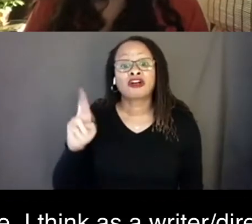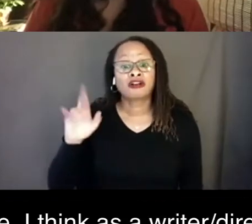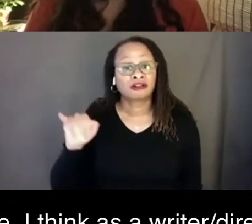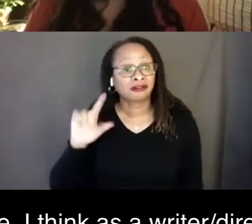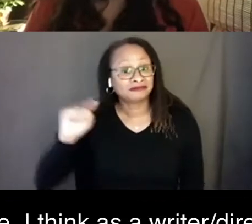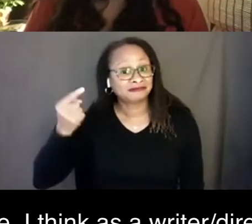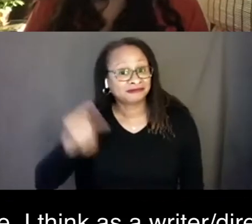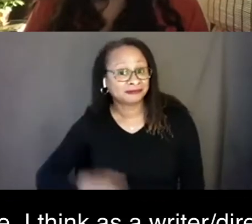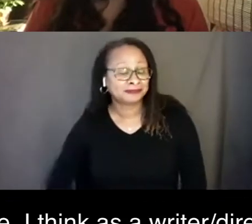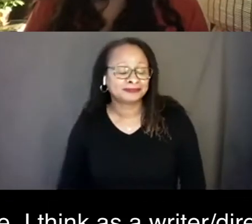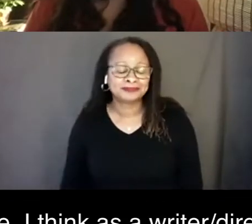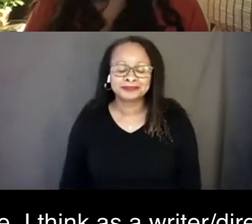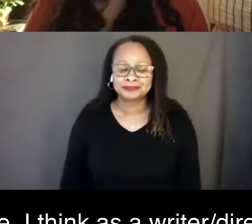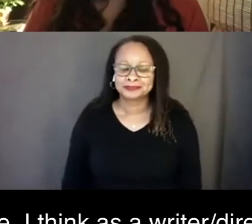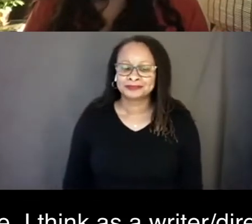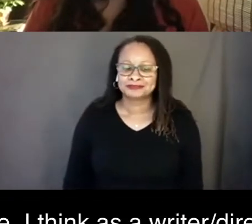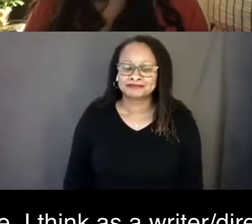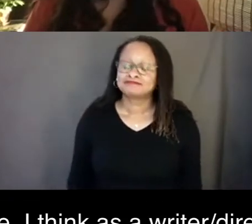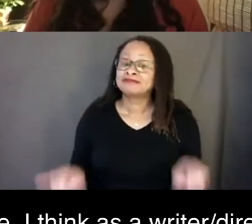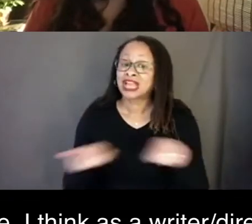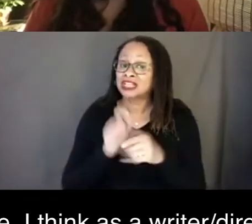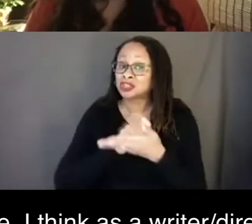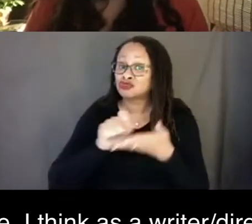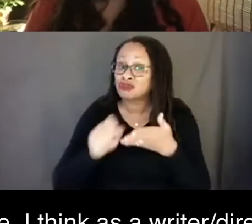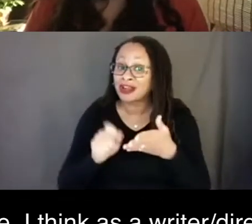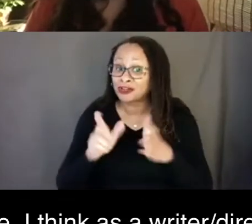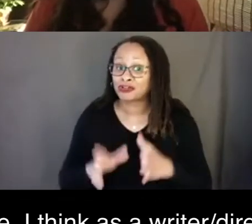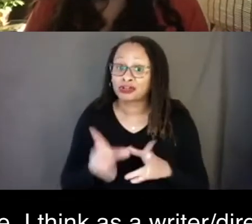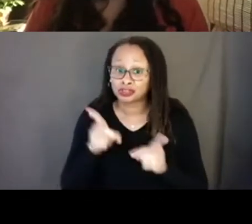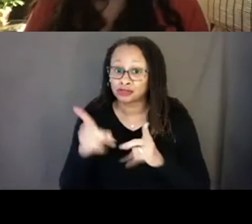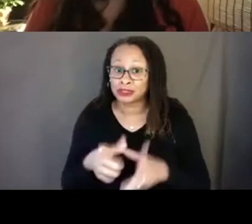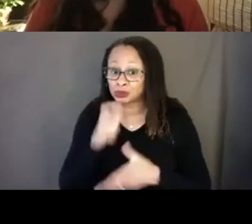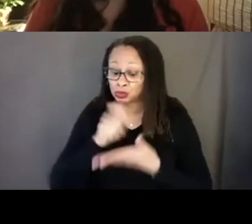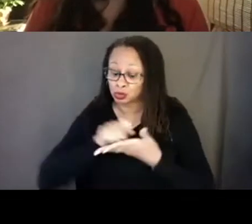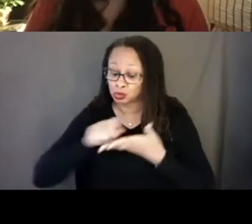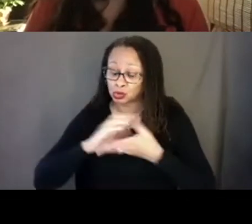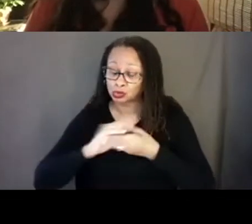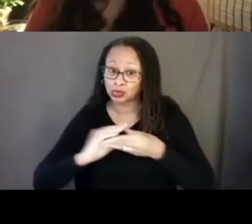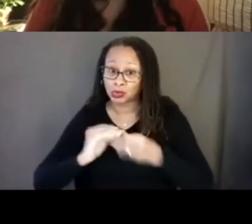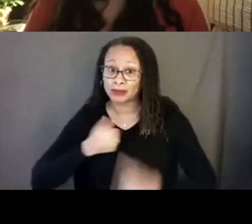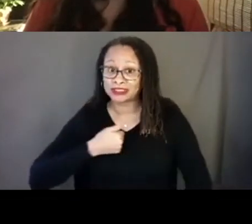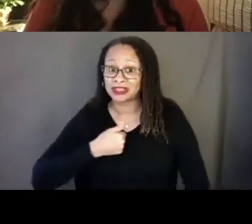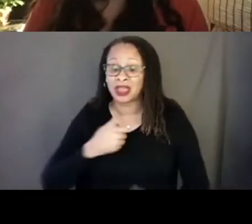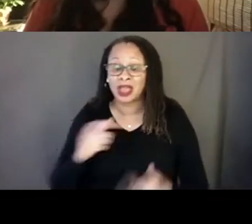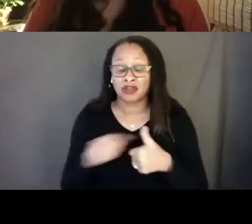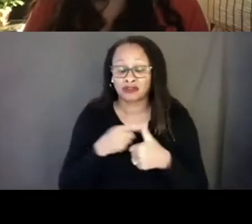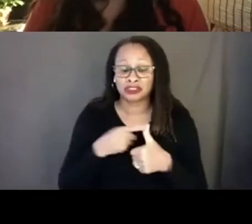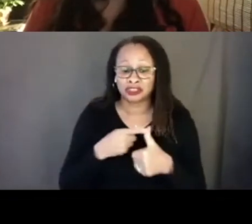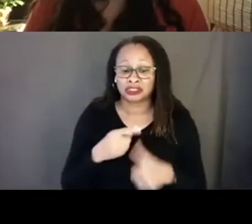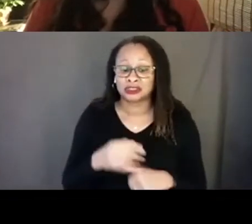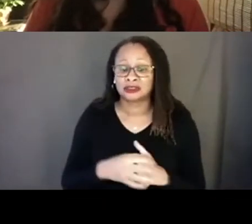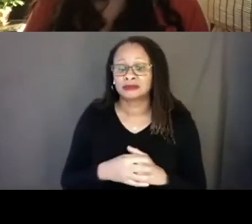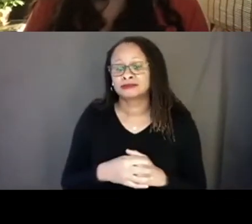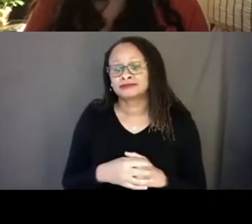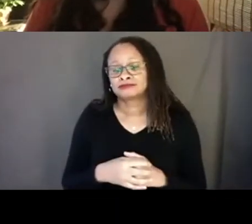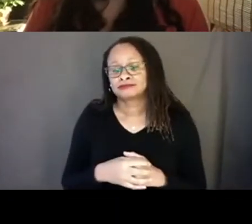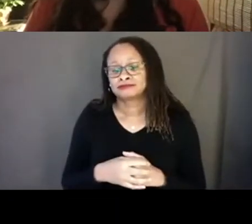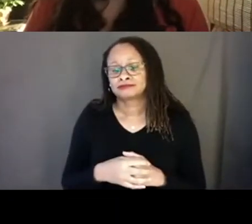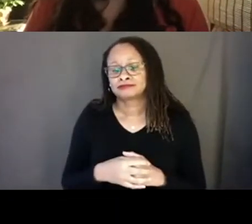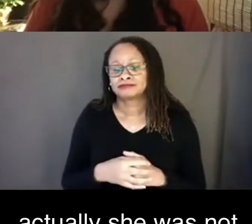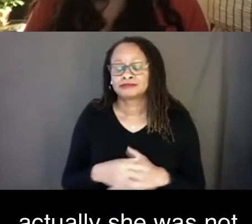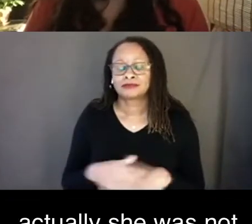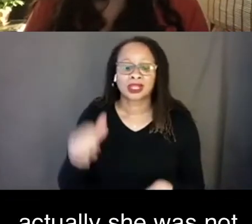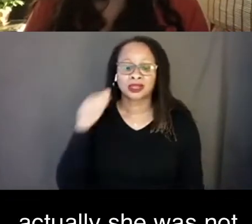know, as a writer director who wrote the story, originally was supposed, you know, a girl